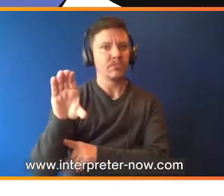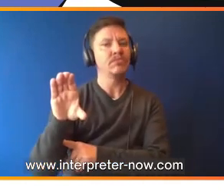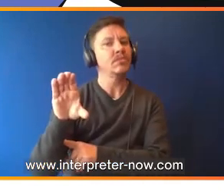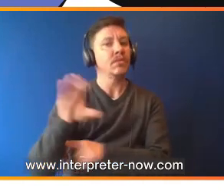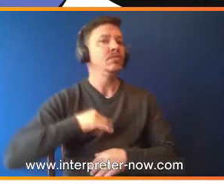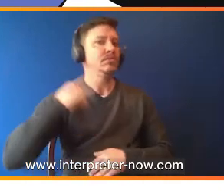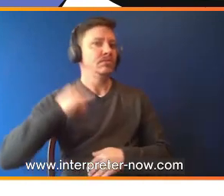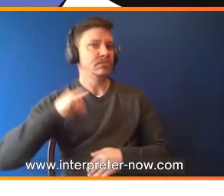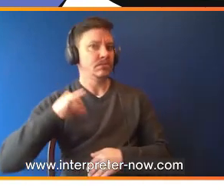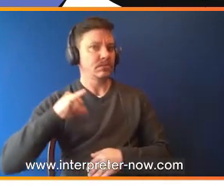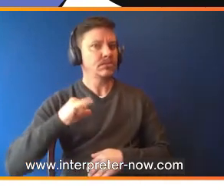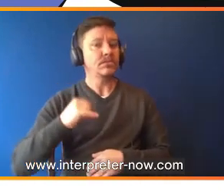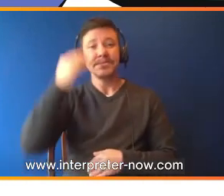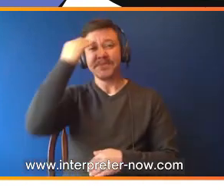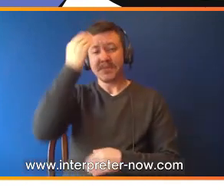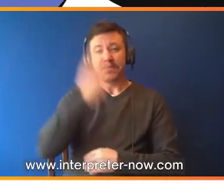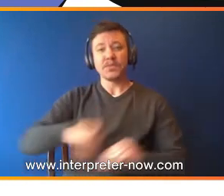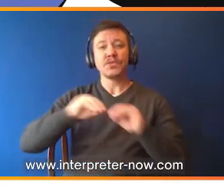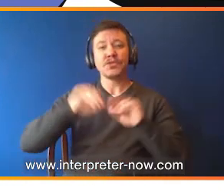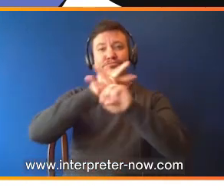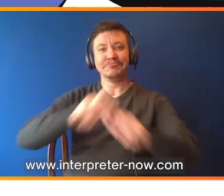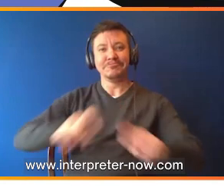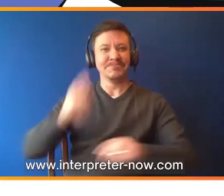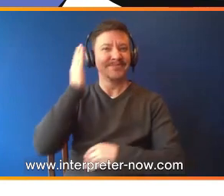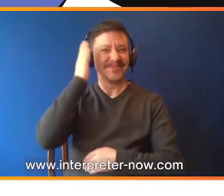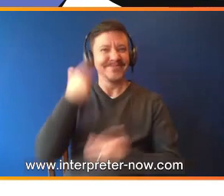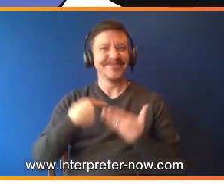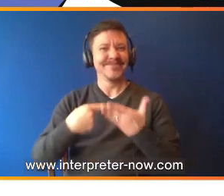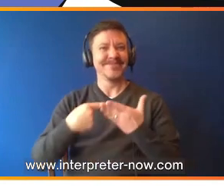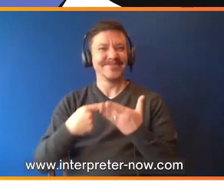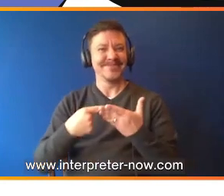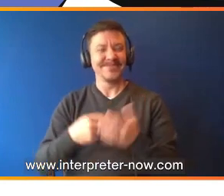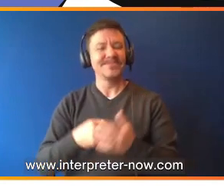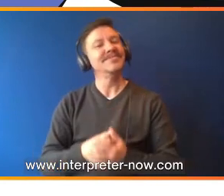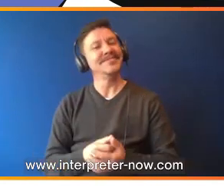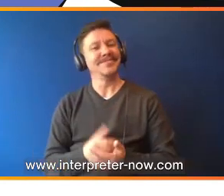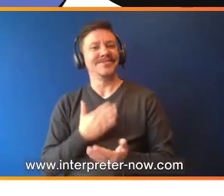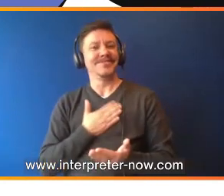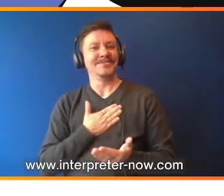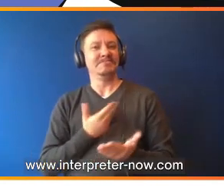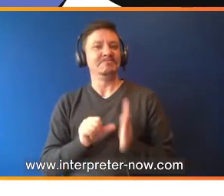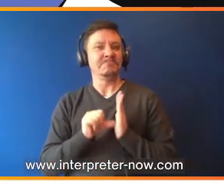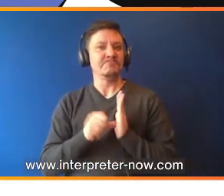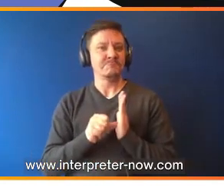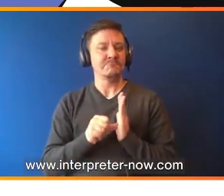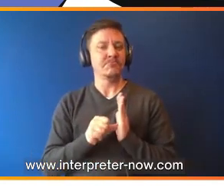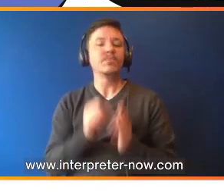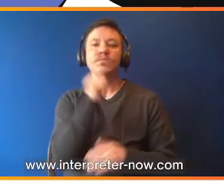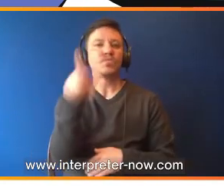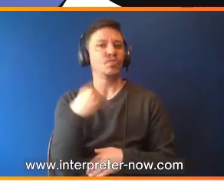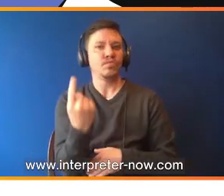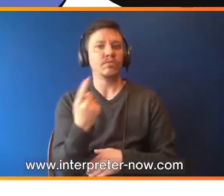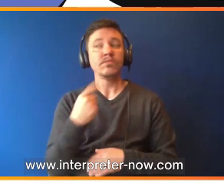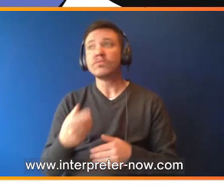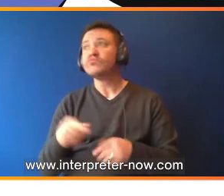But yeah, I would say that's kind of point number three, that it's not just about asking people what they want or doing interviews with people